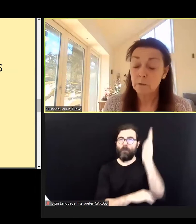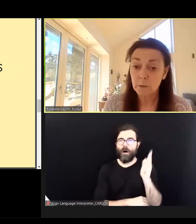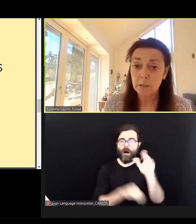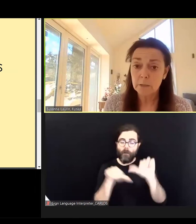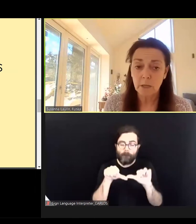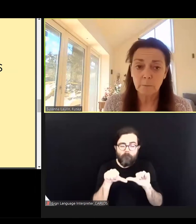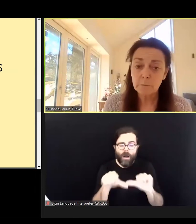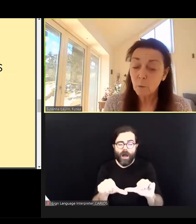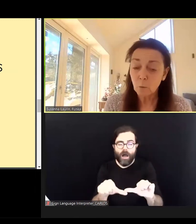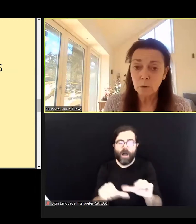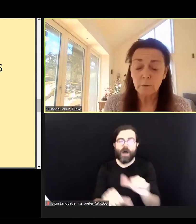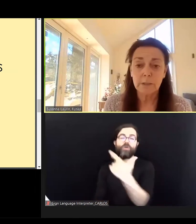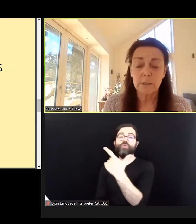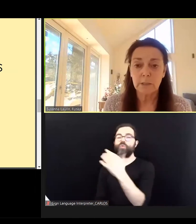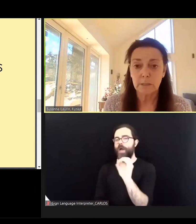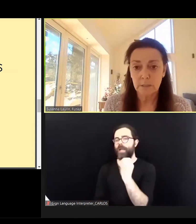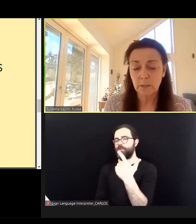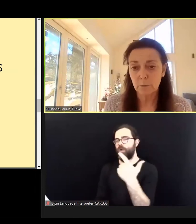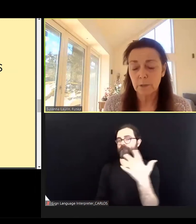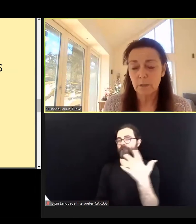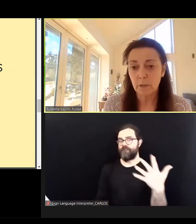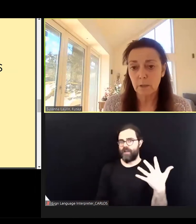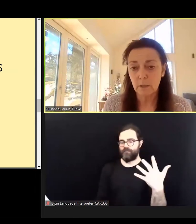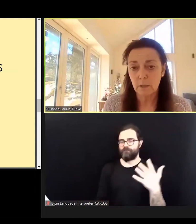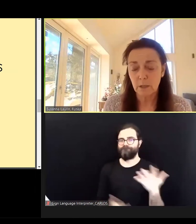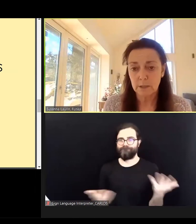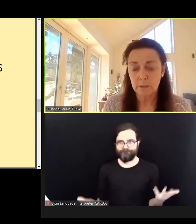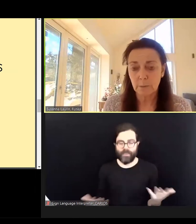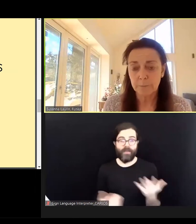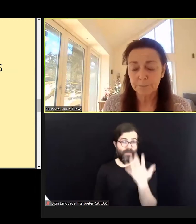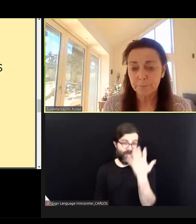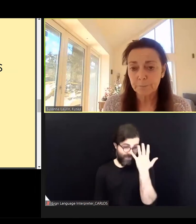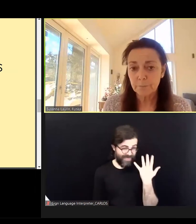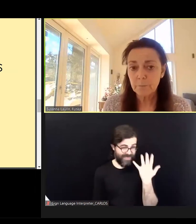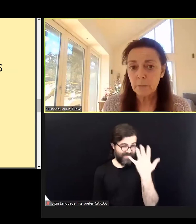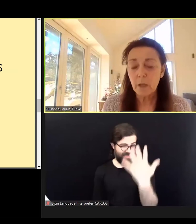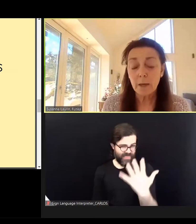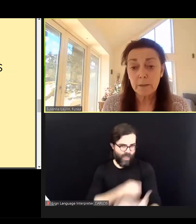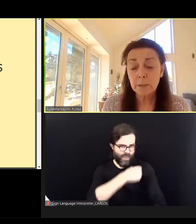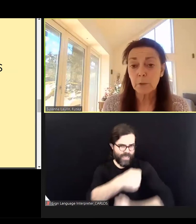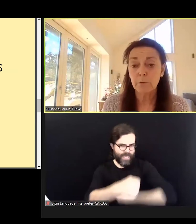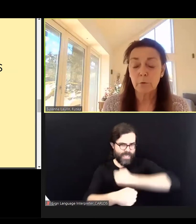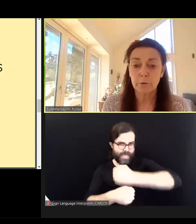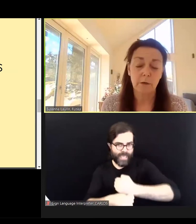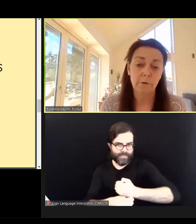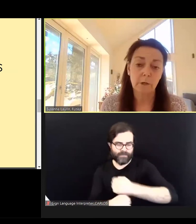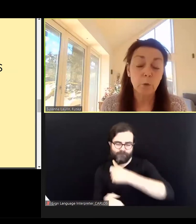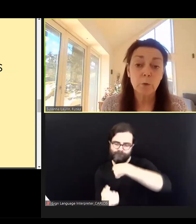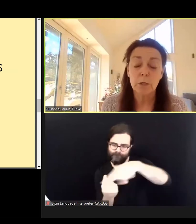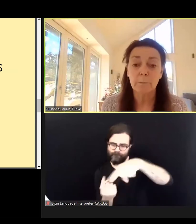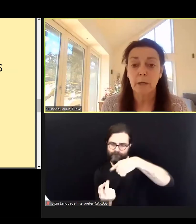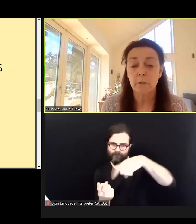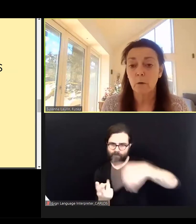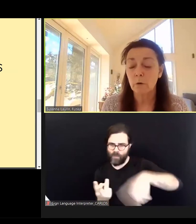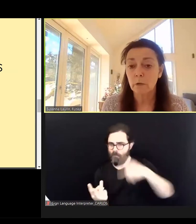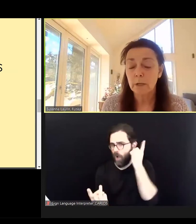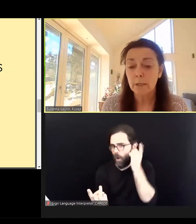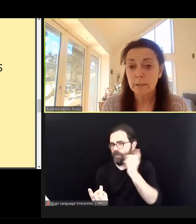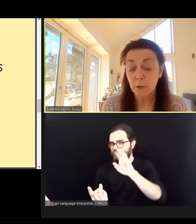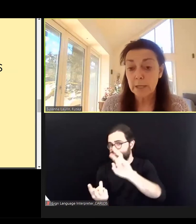and loads and loads of actors that need to follow this directive. When it